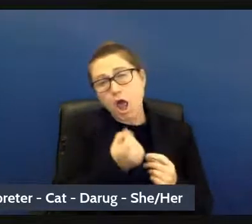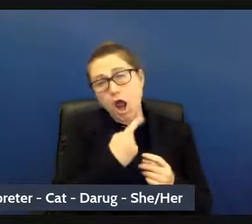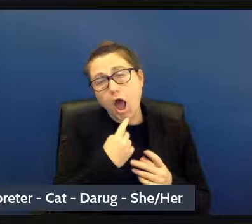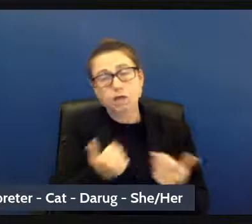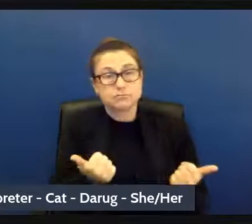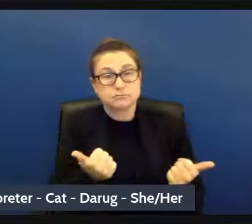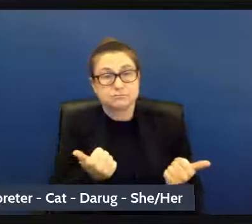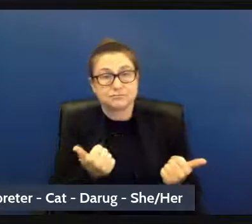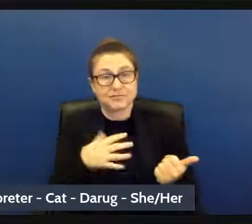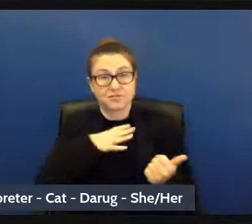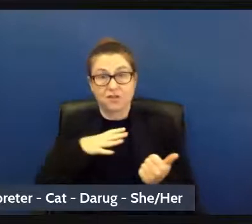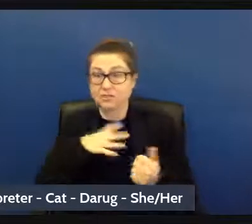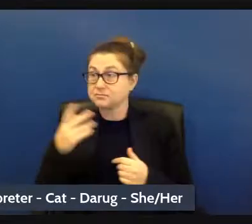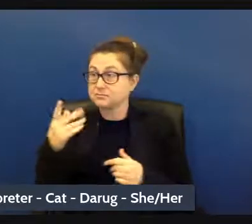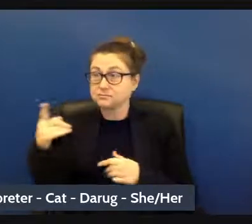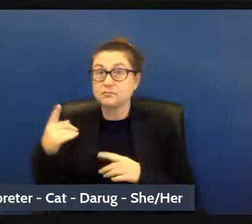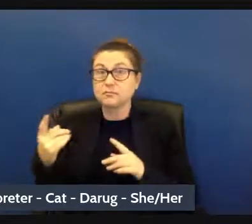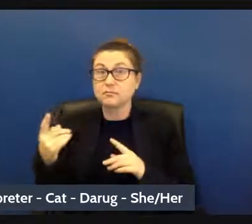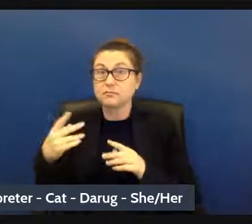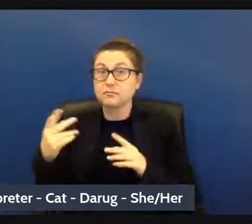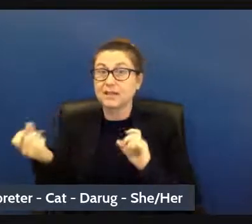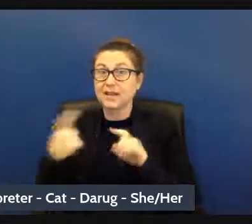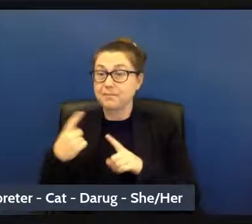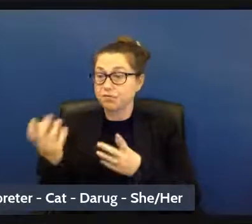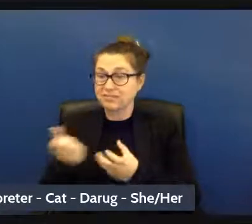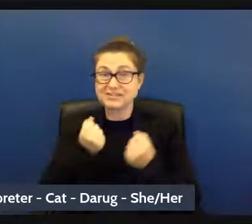slide here. So, yeah.